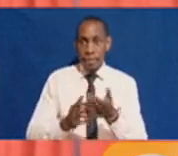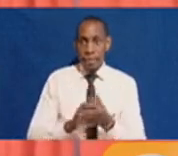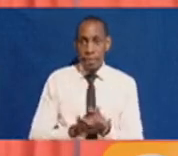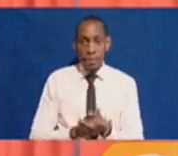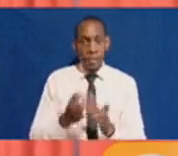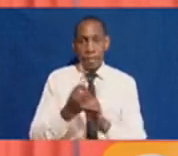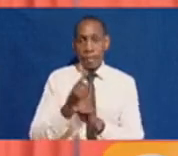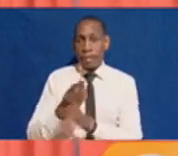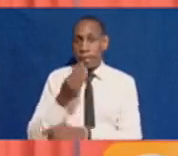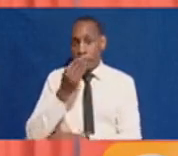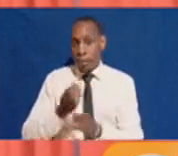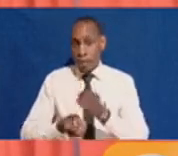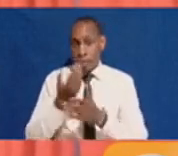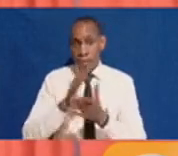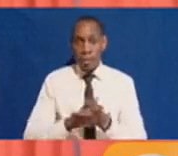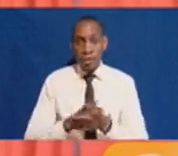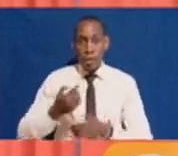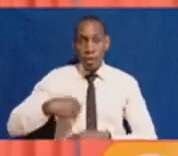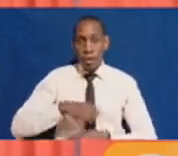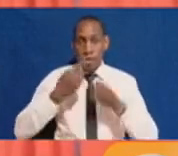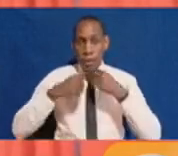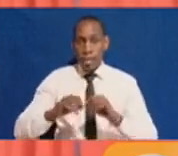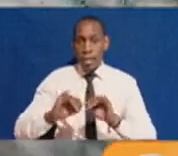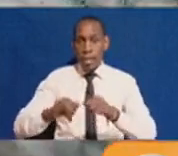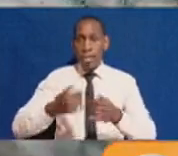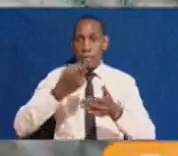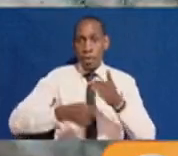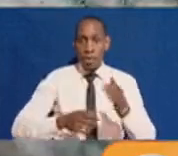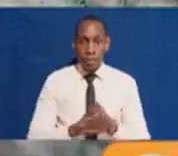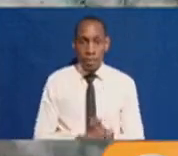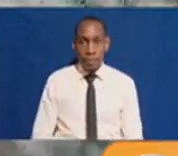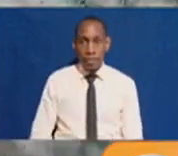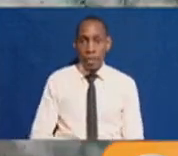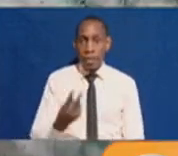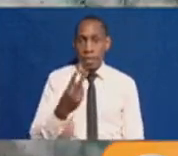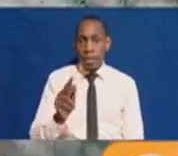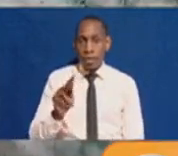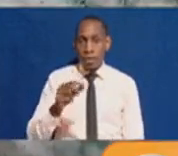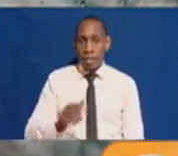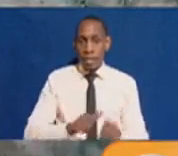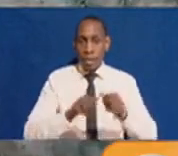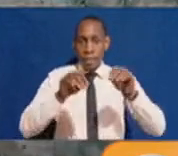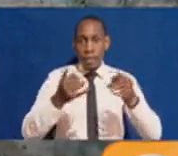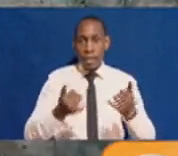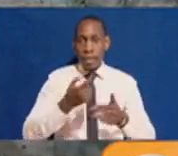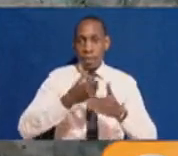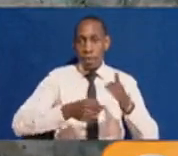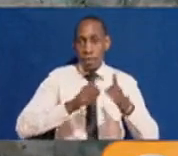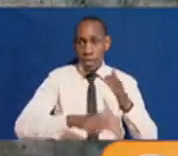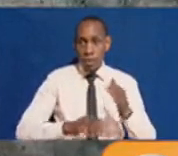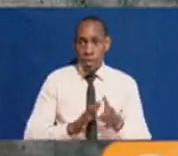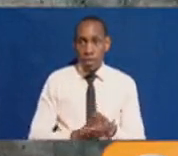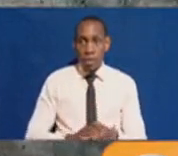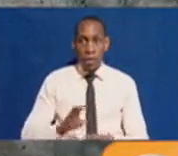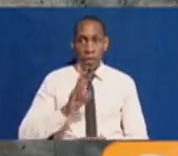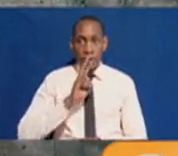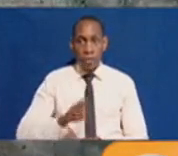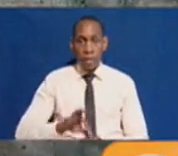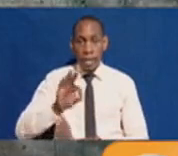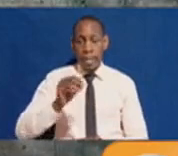cereals zote, tutawatangazia bei mpya. A 2 kg packet of unga is now retailing at